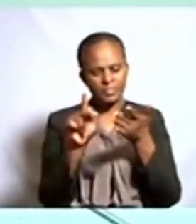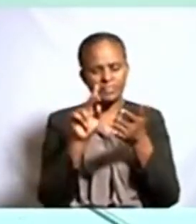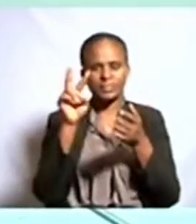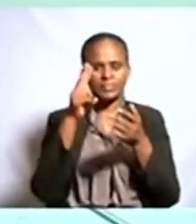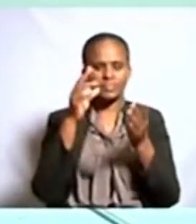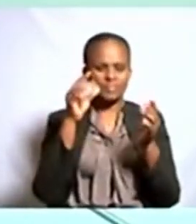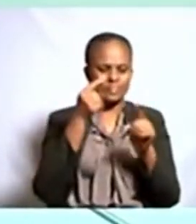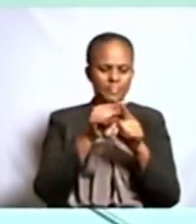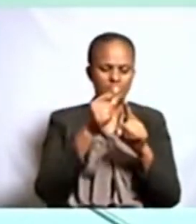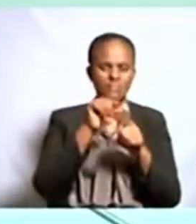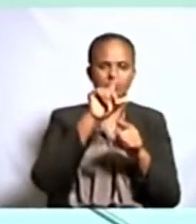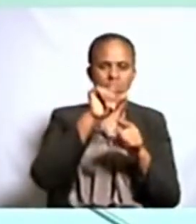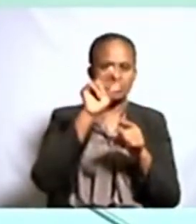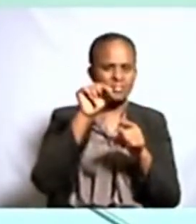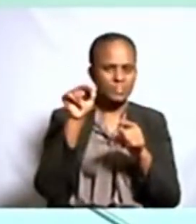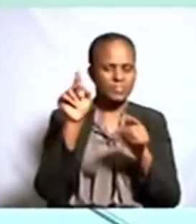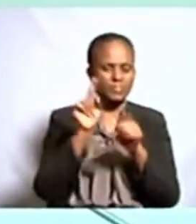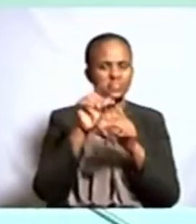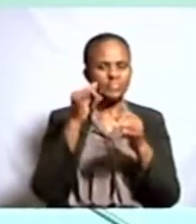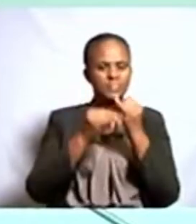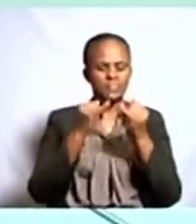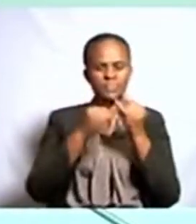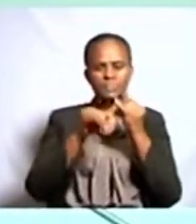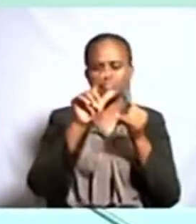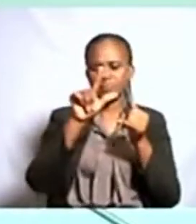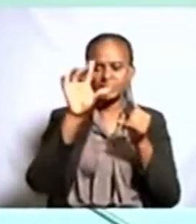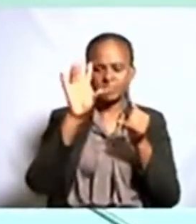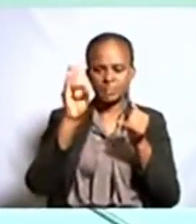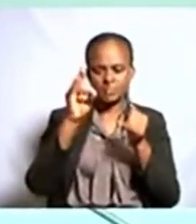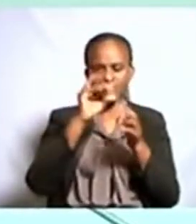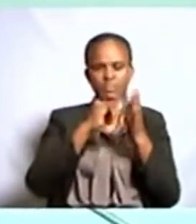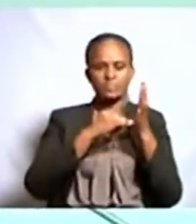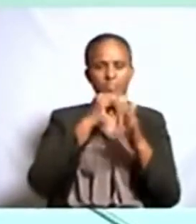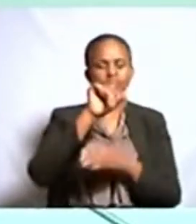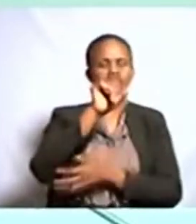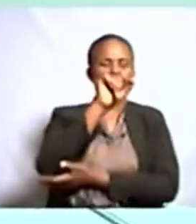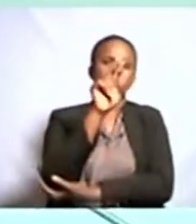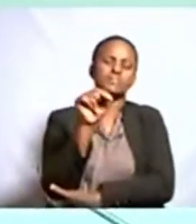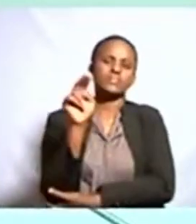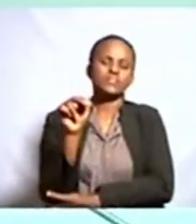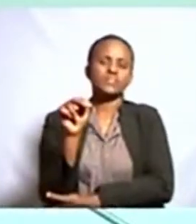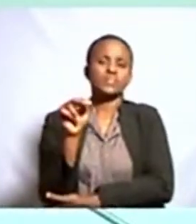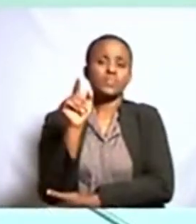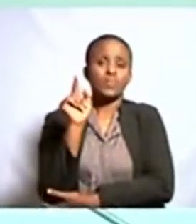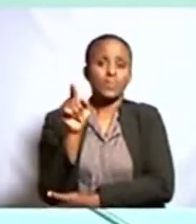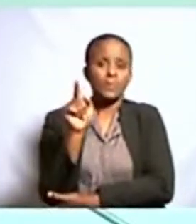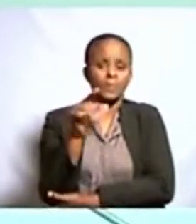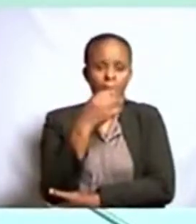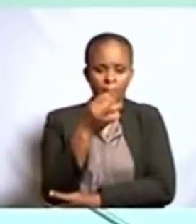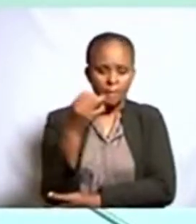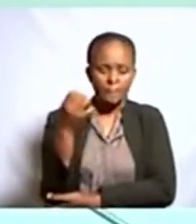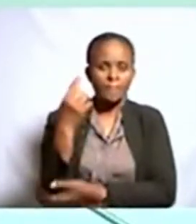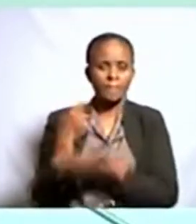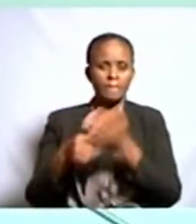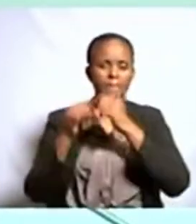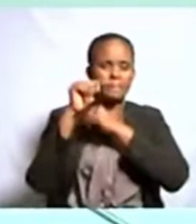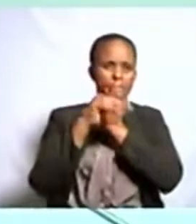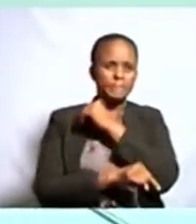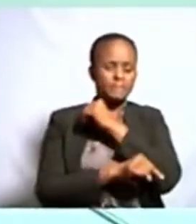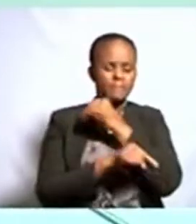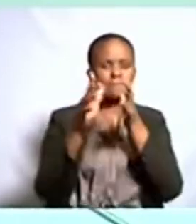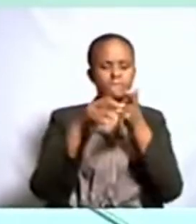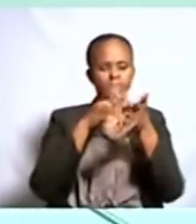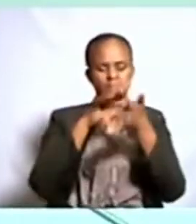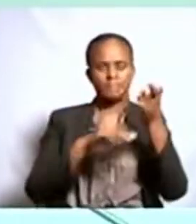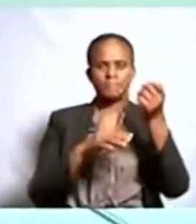December 2020 and ending 27 January 2021. The components of the equipment to be delivered are detailed at